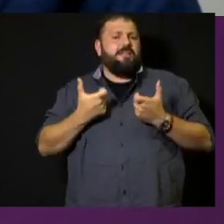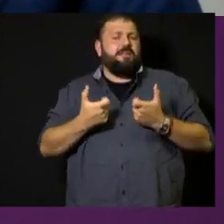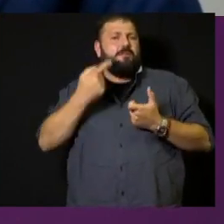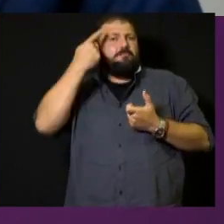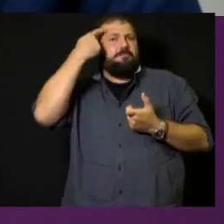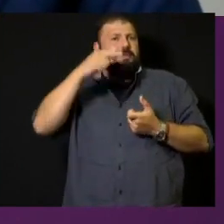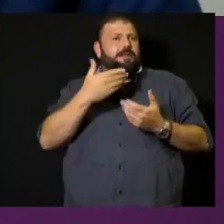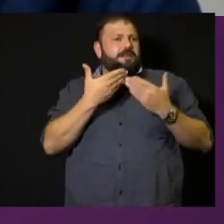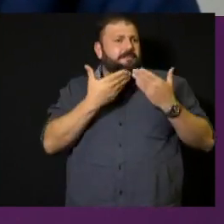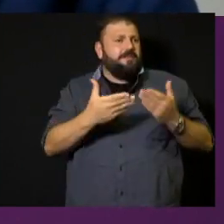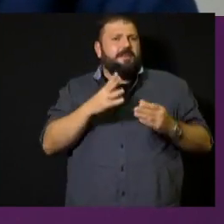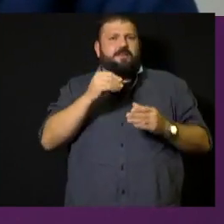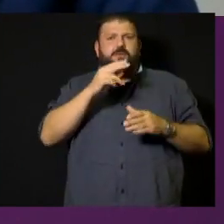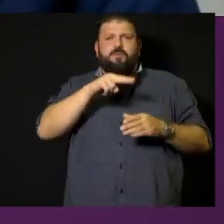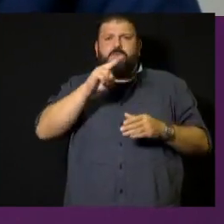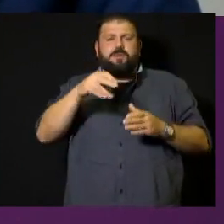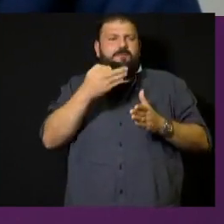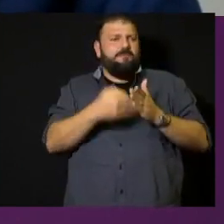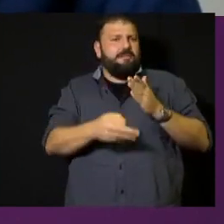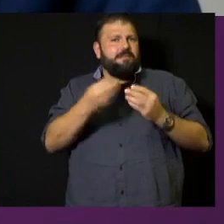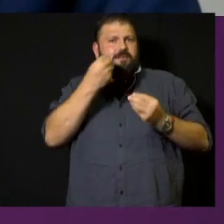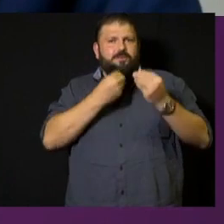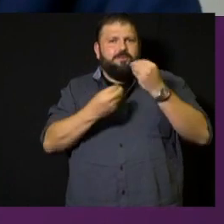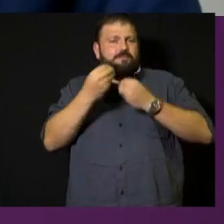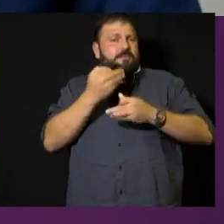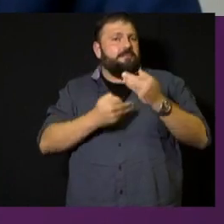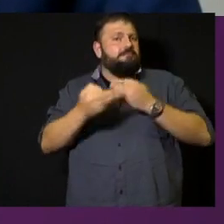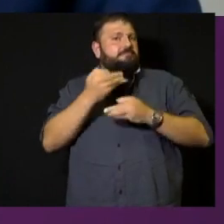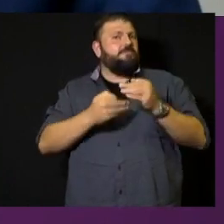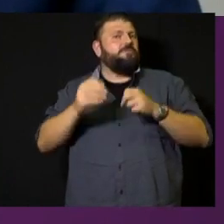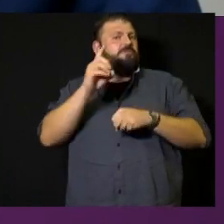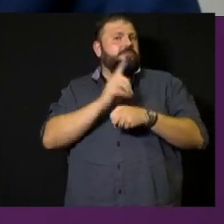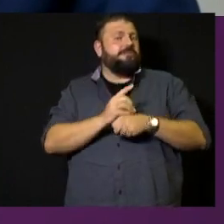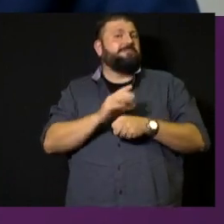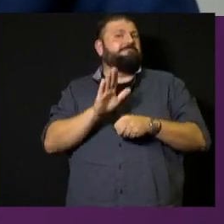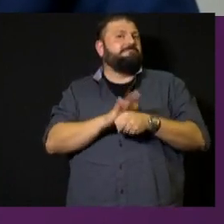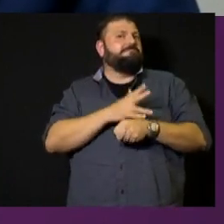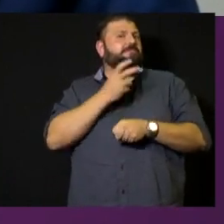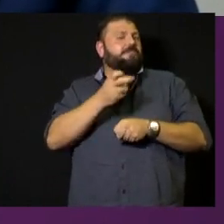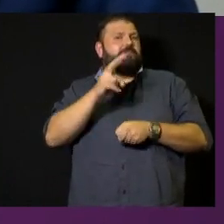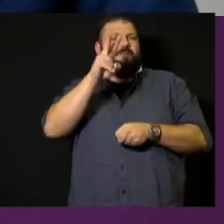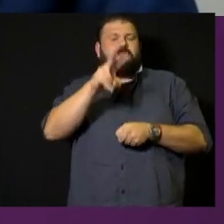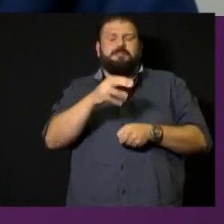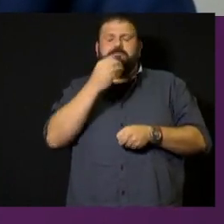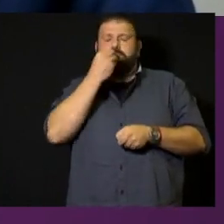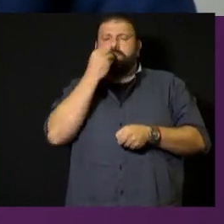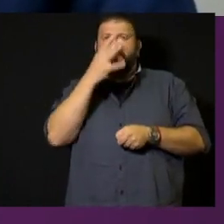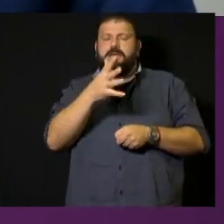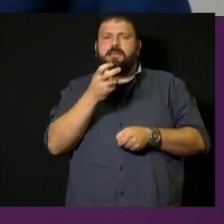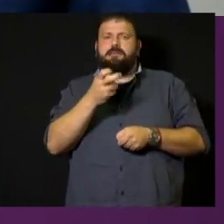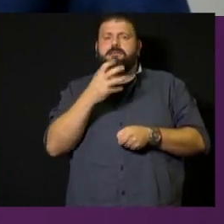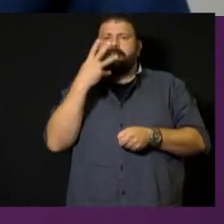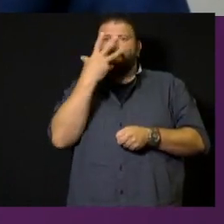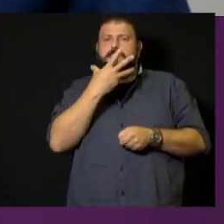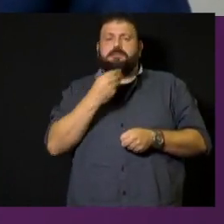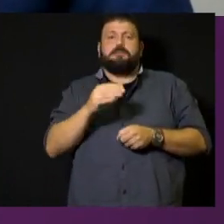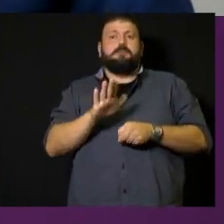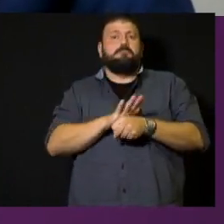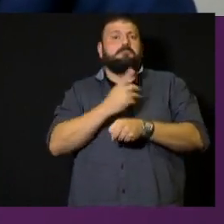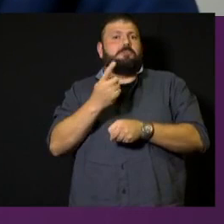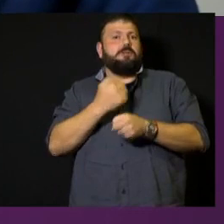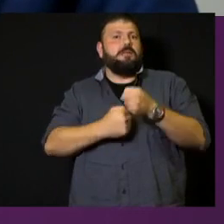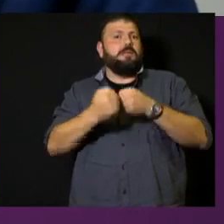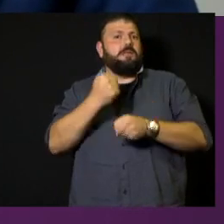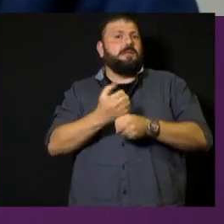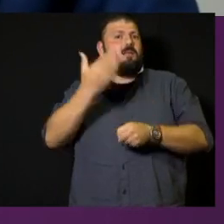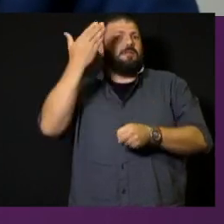trips. My need was making $10 every day to pay for the food. And well, this has been a spectacular because last